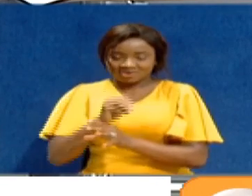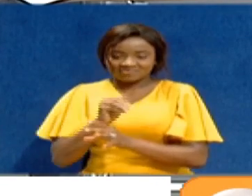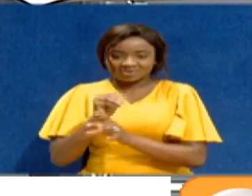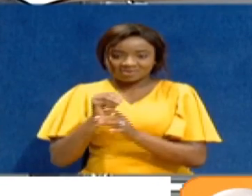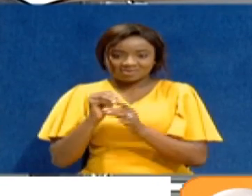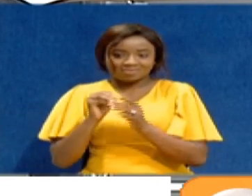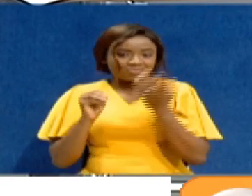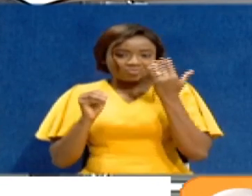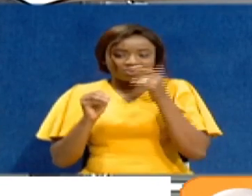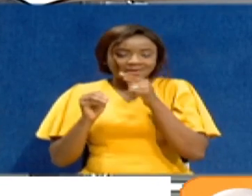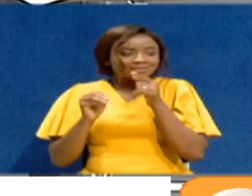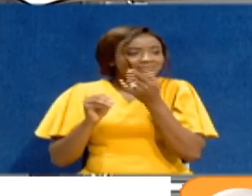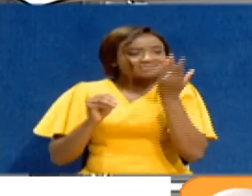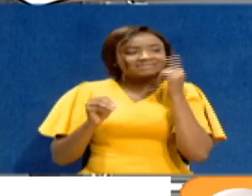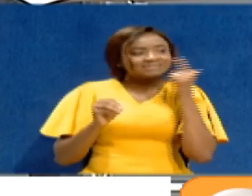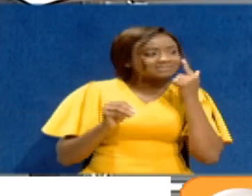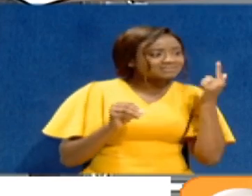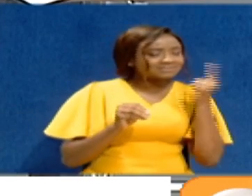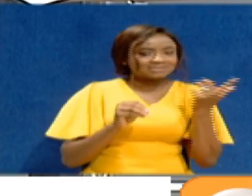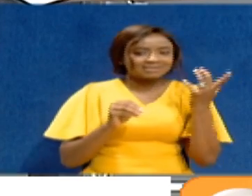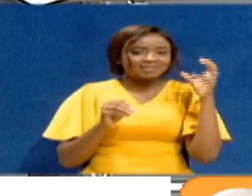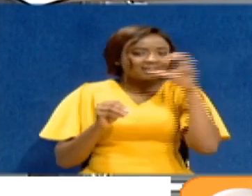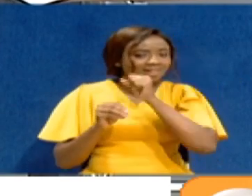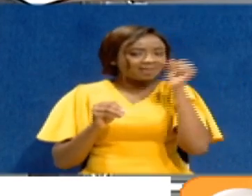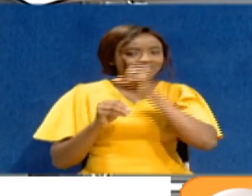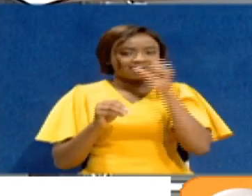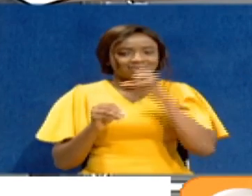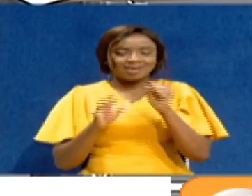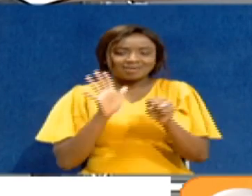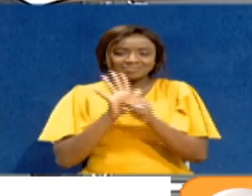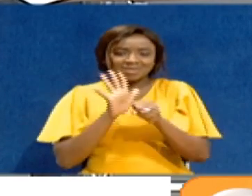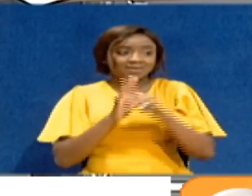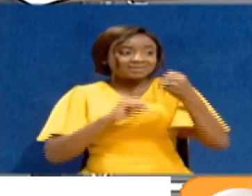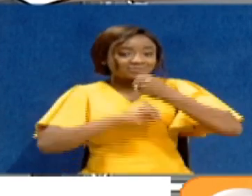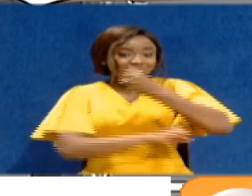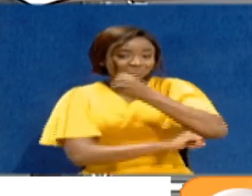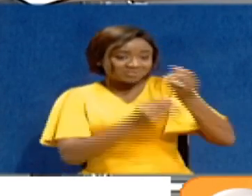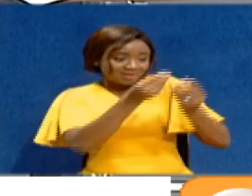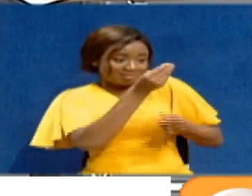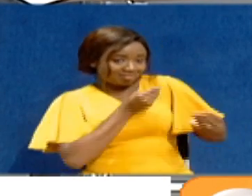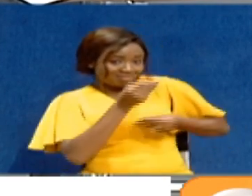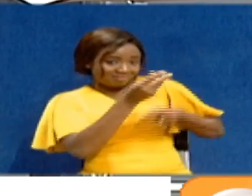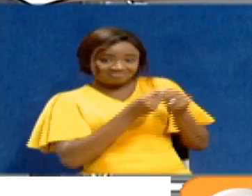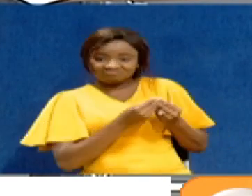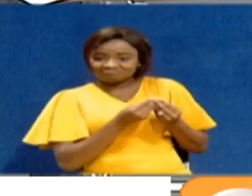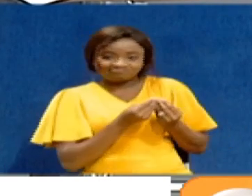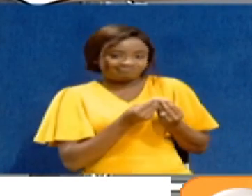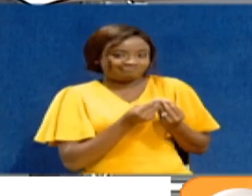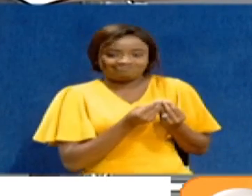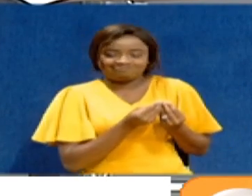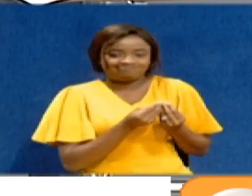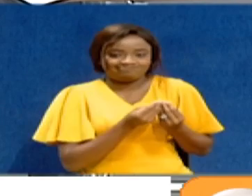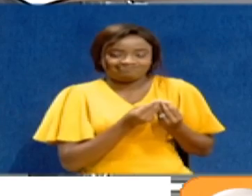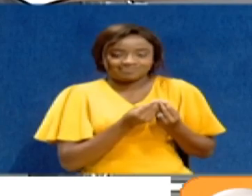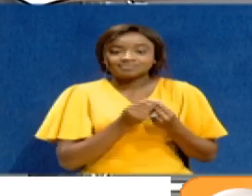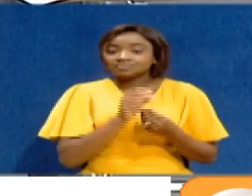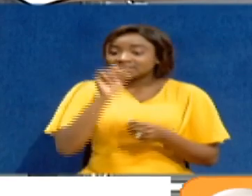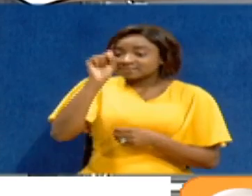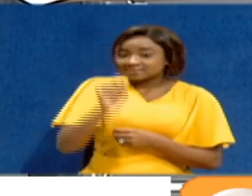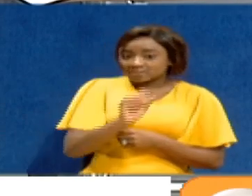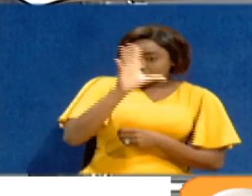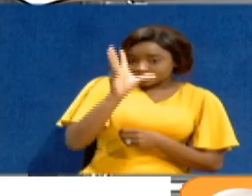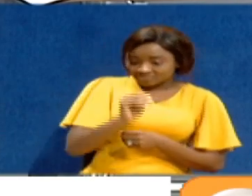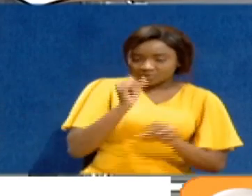what appears to be a response to the apparent disadvantage the African continent is suffering in global vaccine politics. South Africa, in